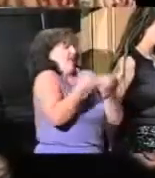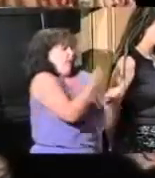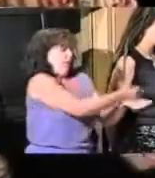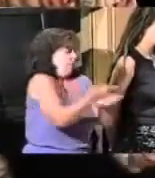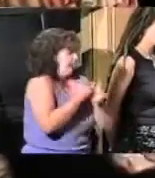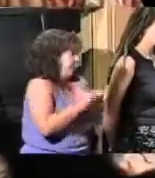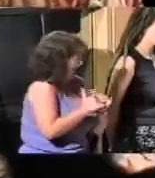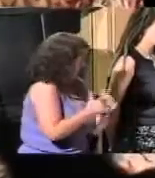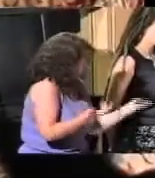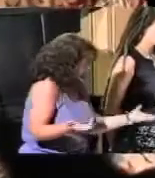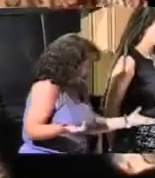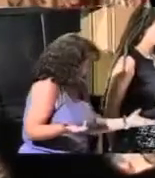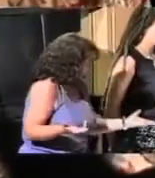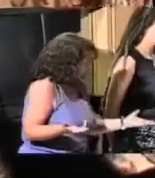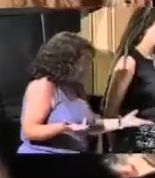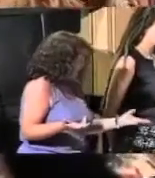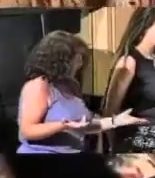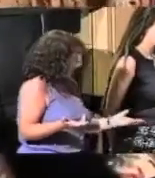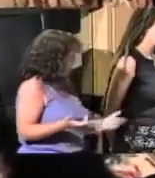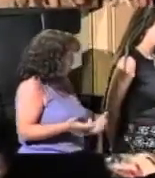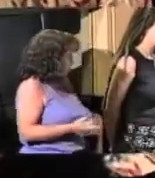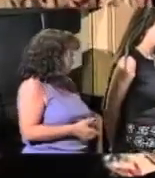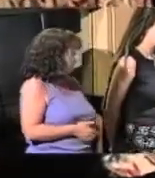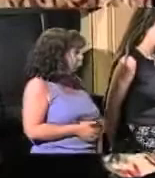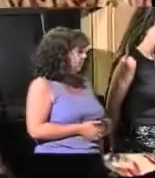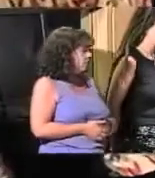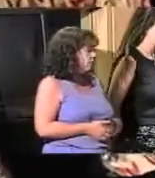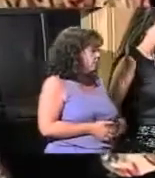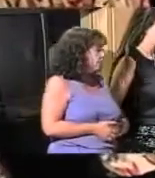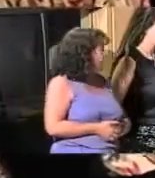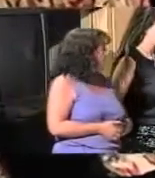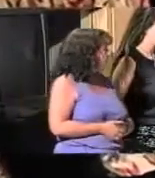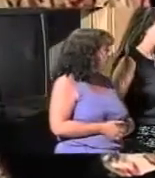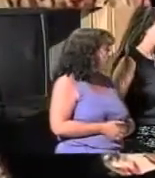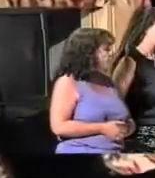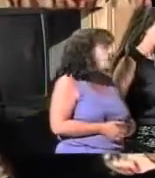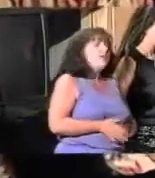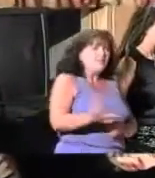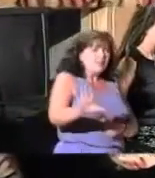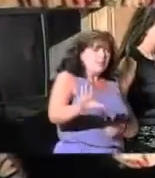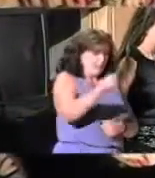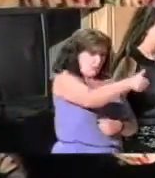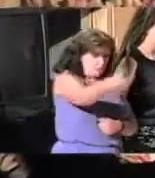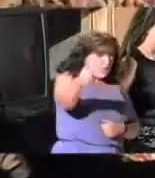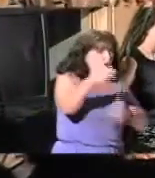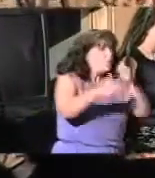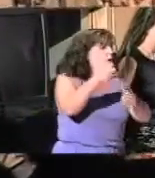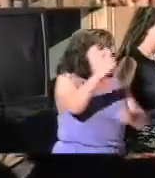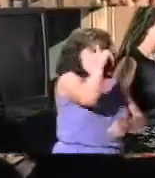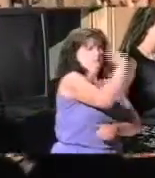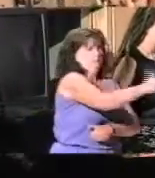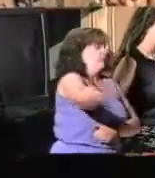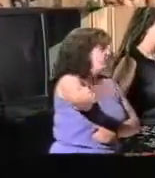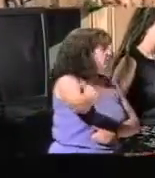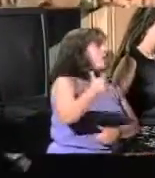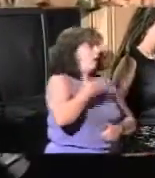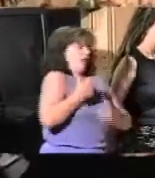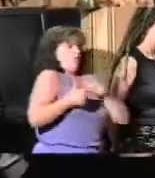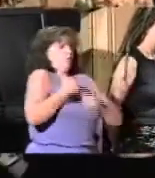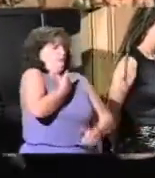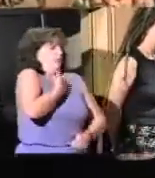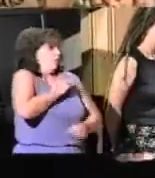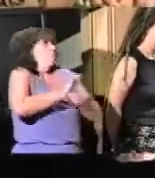Chris, you're the expert, not me. Look, they got problems. Let them deal with it, okay? I got enough problems of my own. All